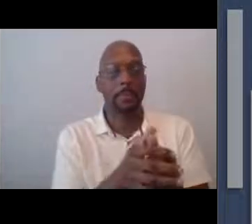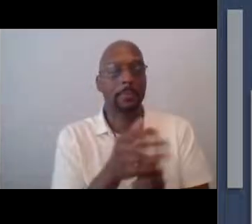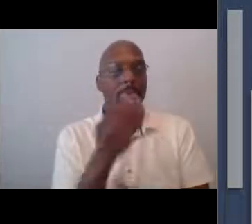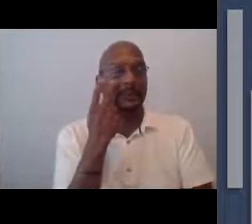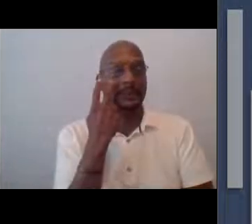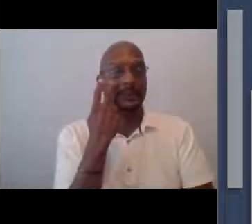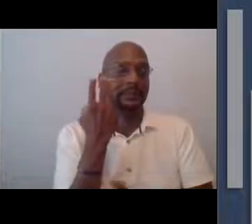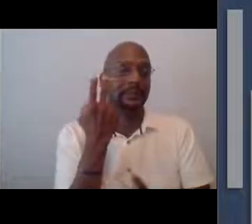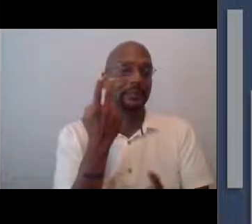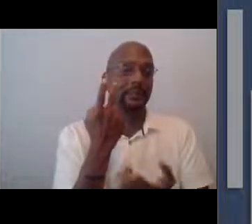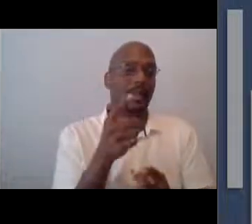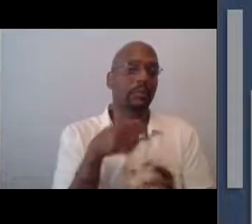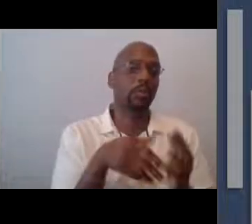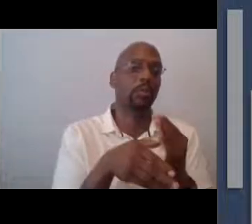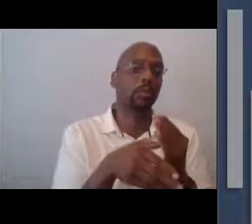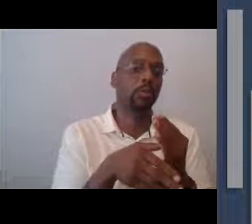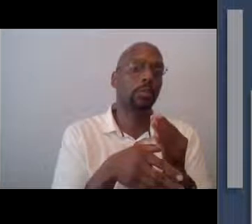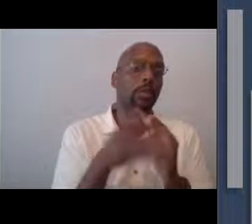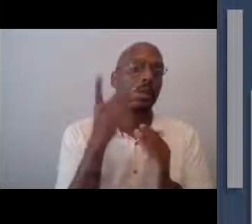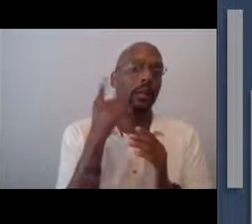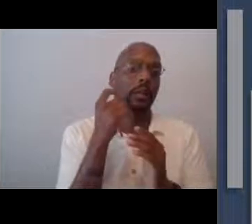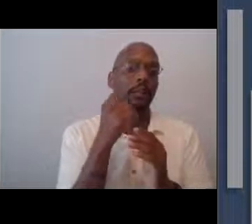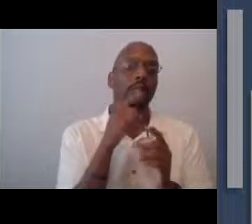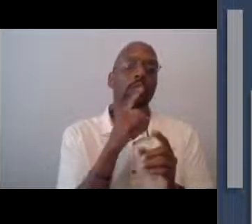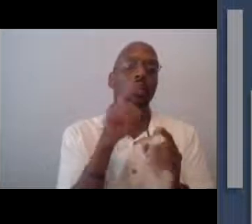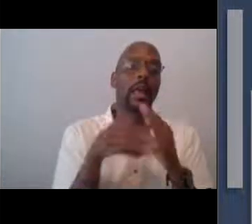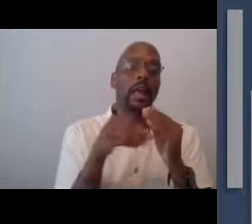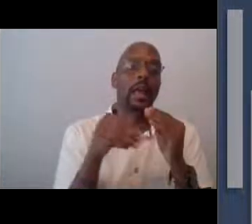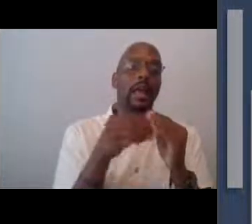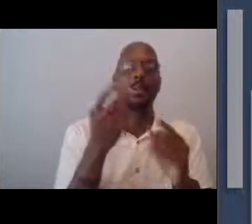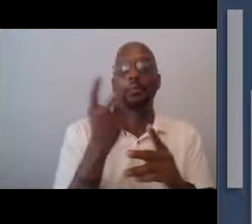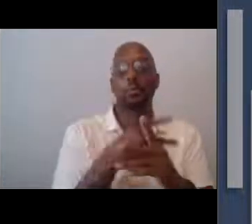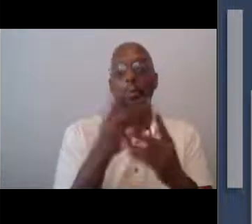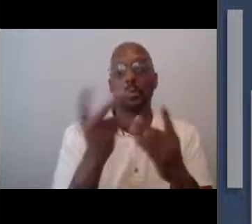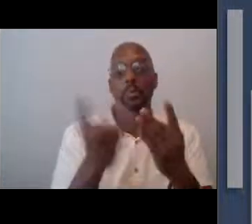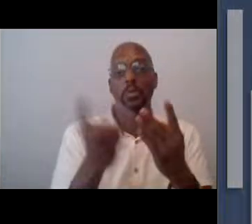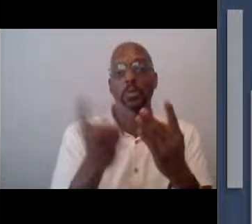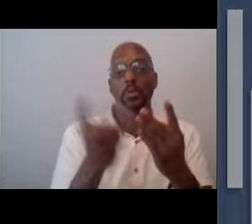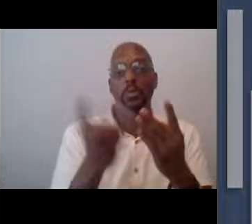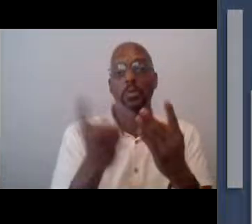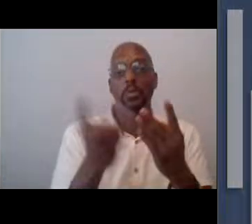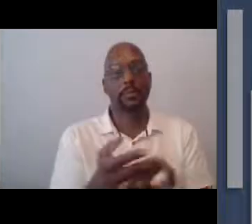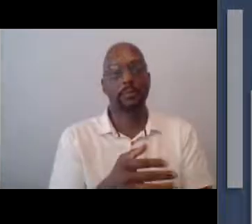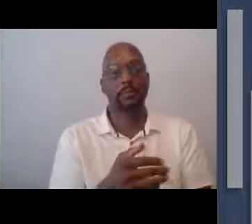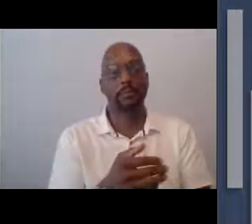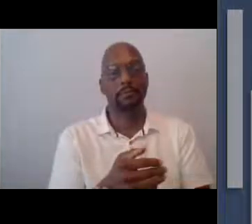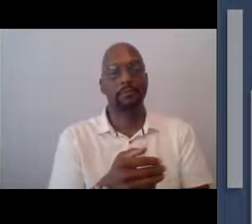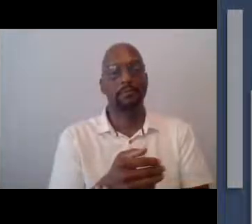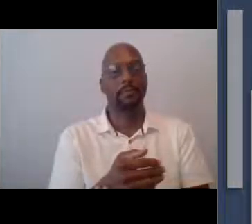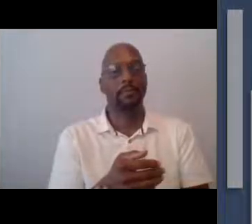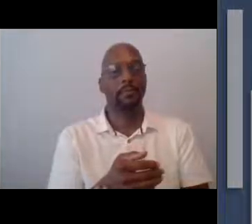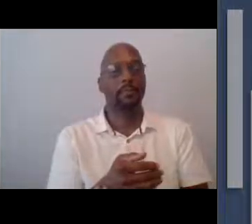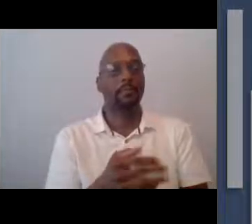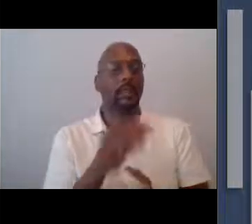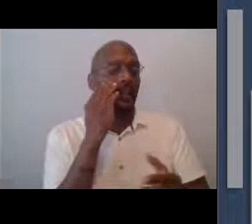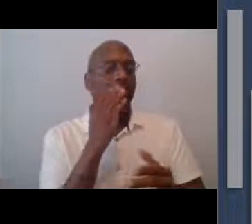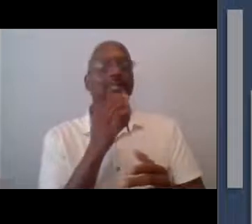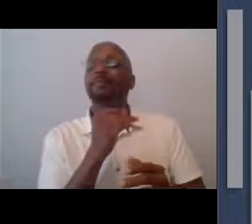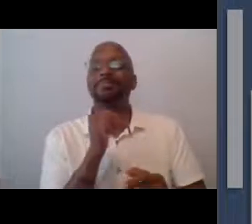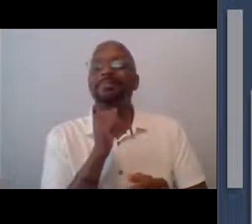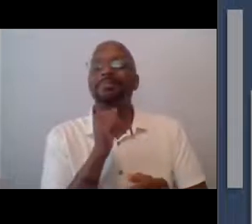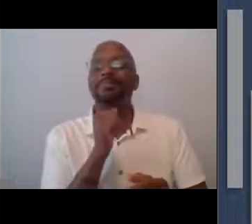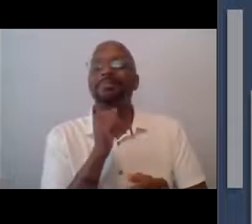how California is implementing California's programs also. Stop sitting in our seats saying this is what they need, and go